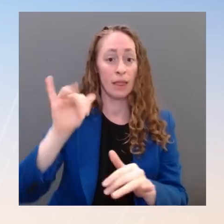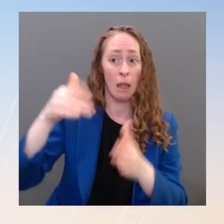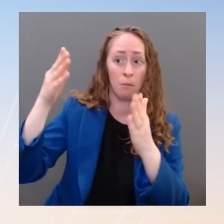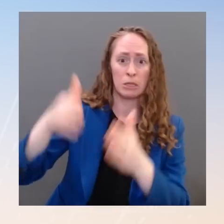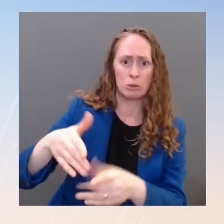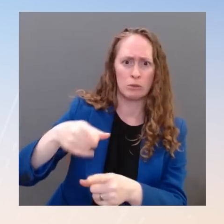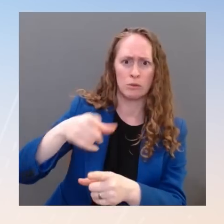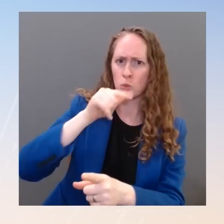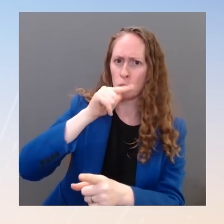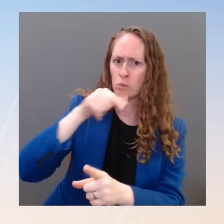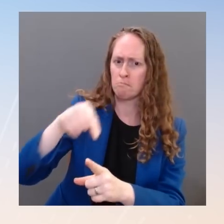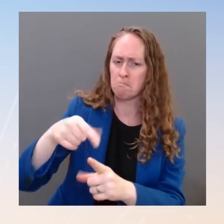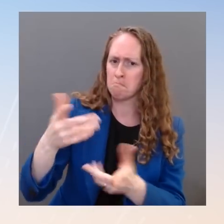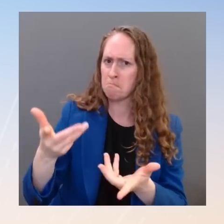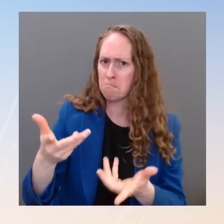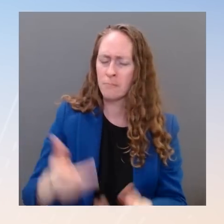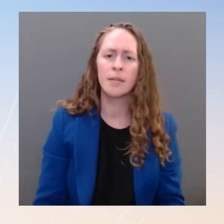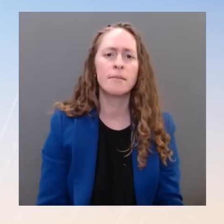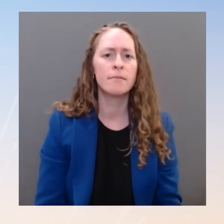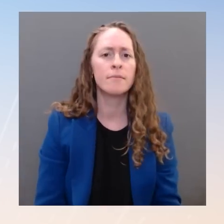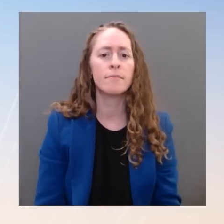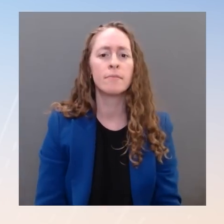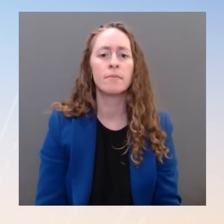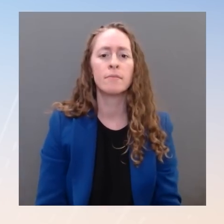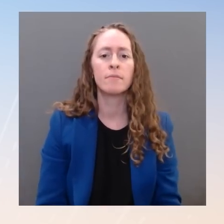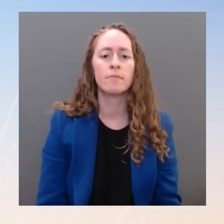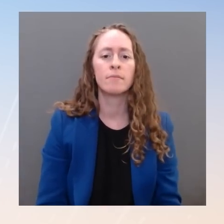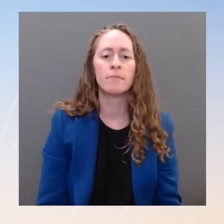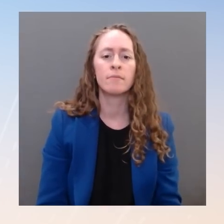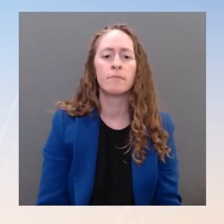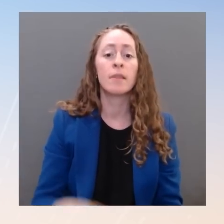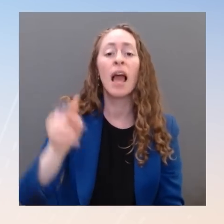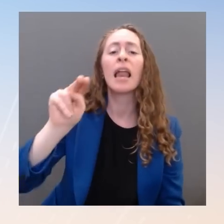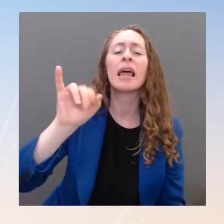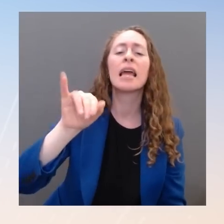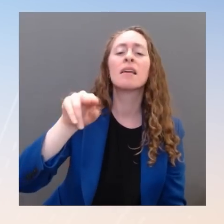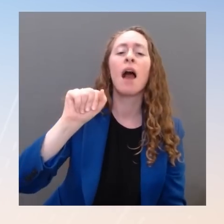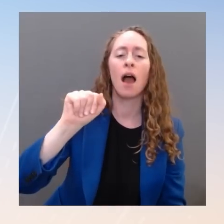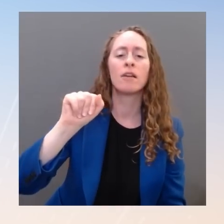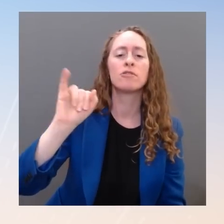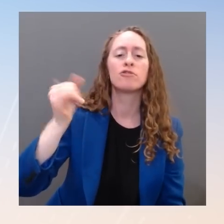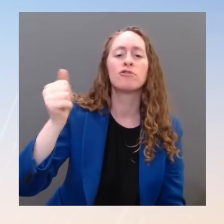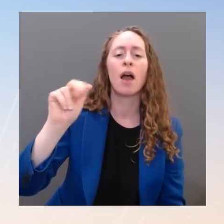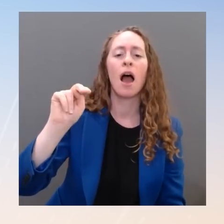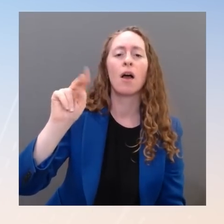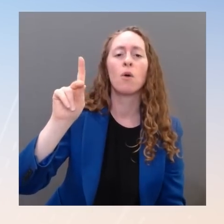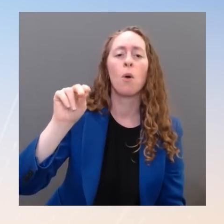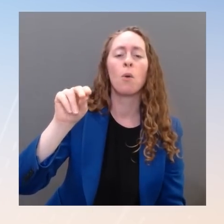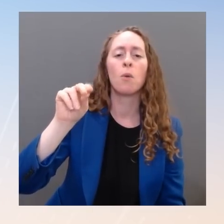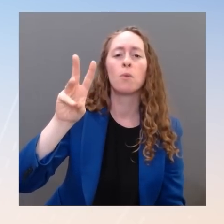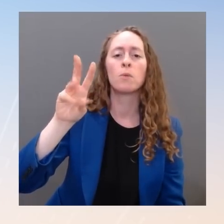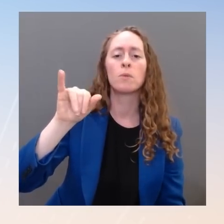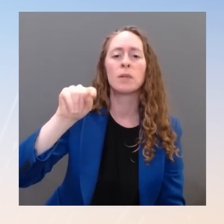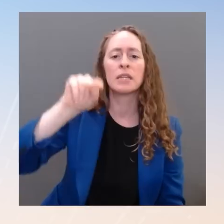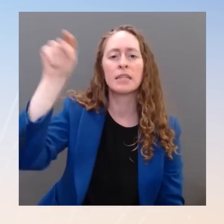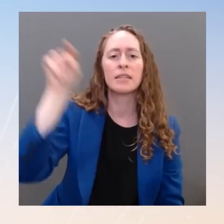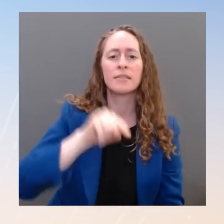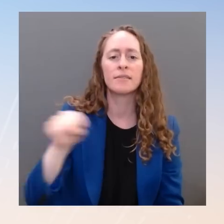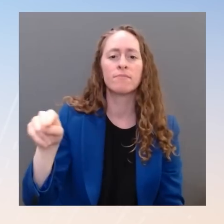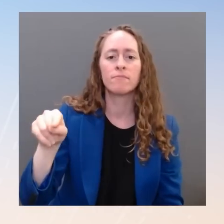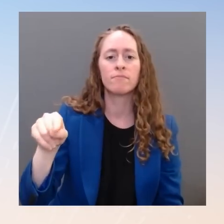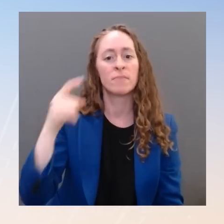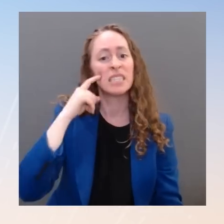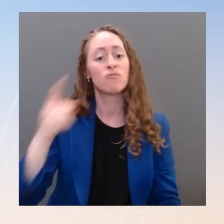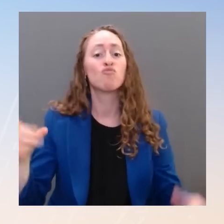Nina Jankowicz. She also just recently made some polarizing comments about Elon Musk's Twitter purchase. It's just getting